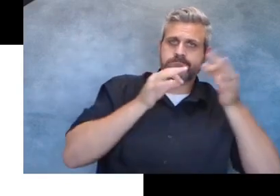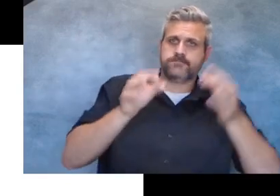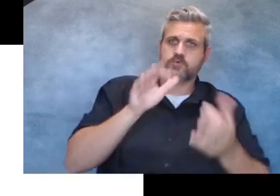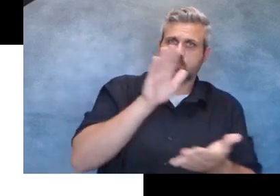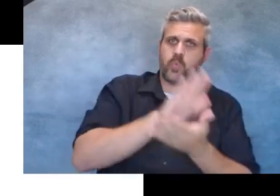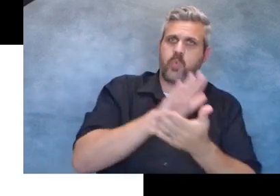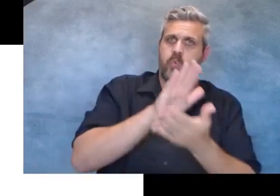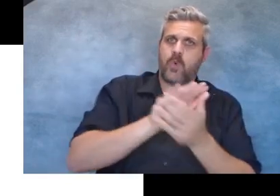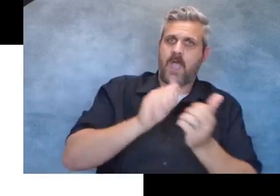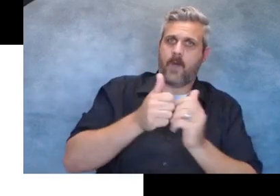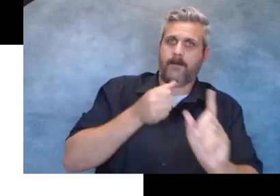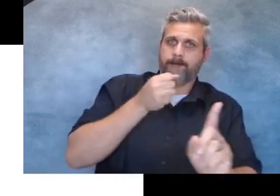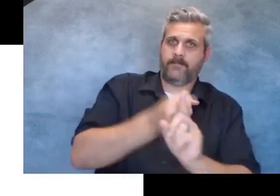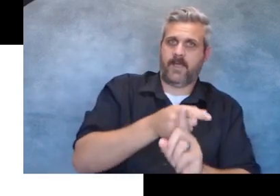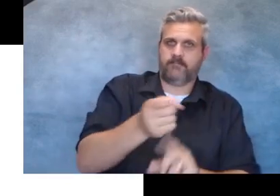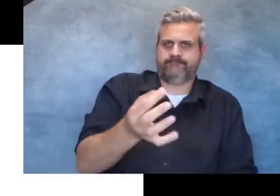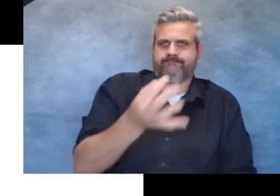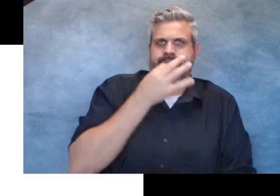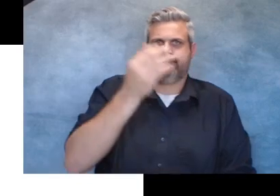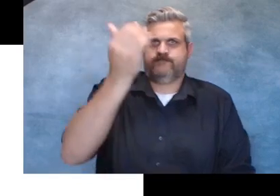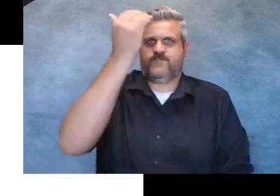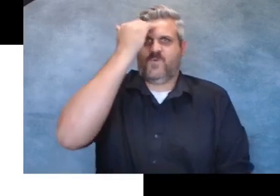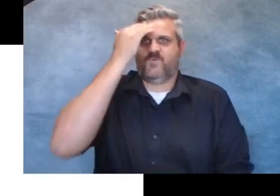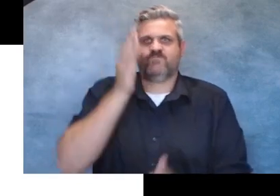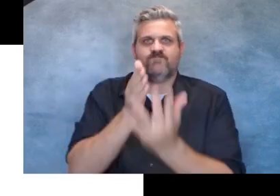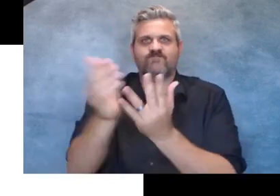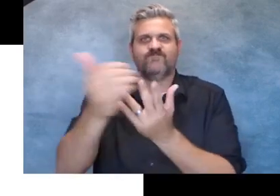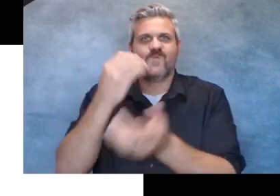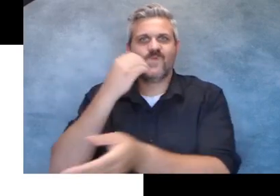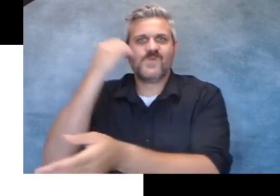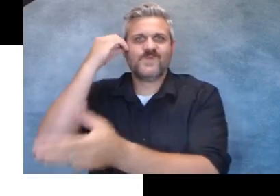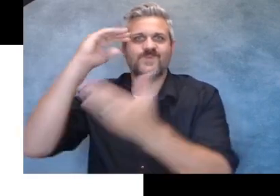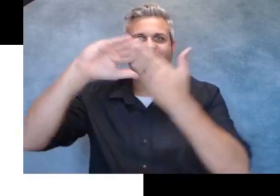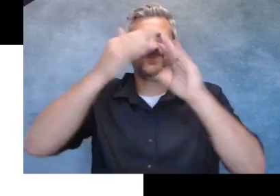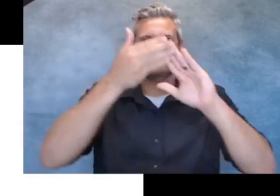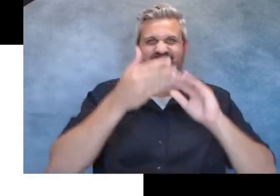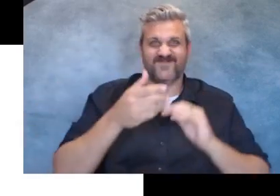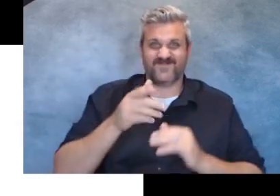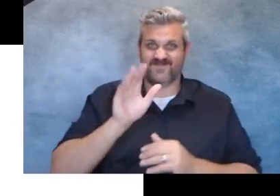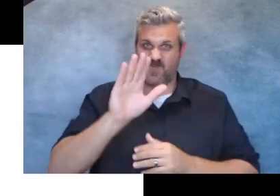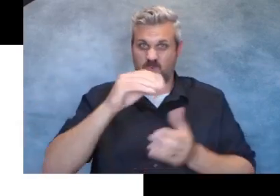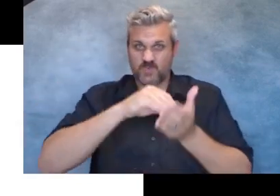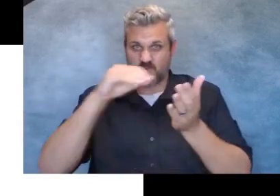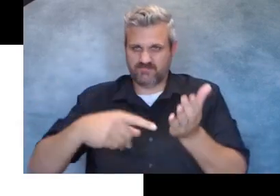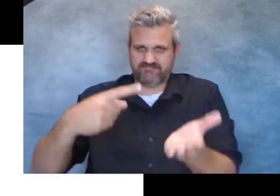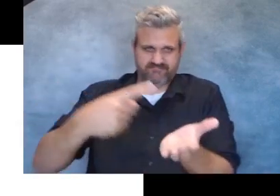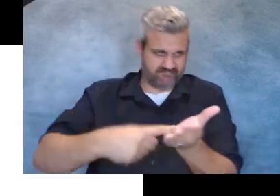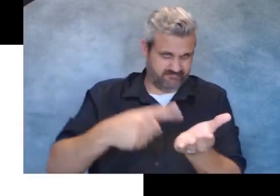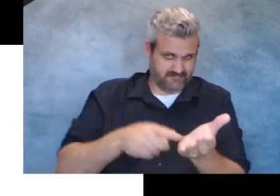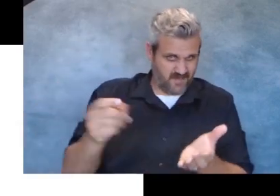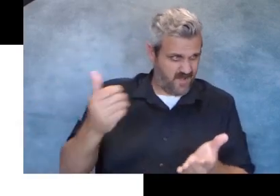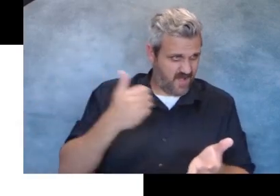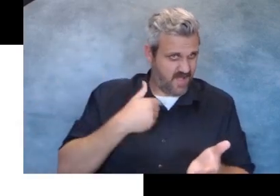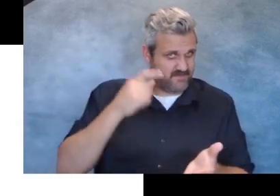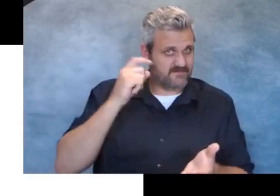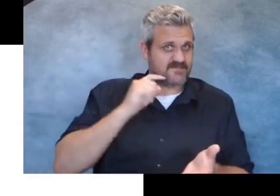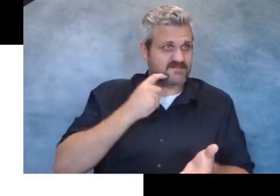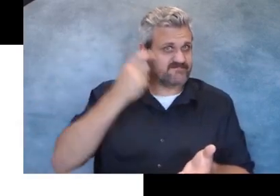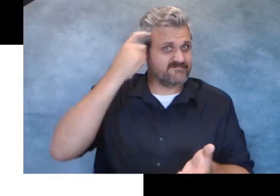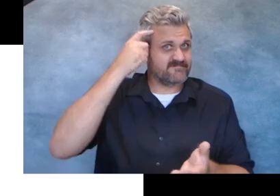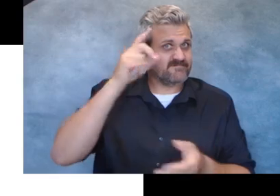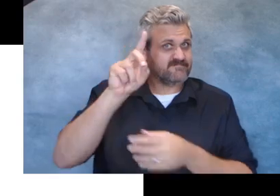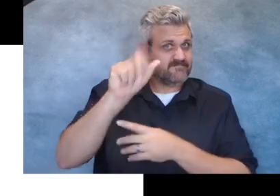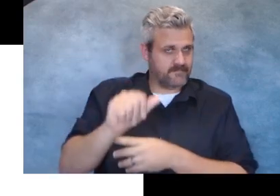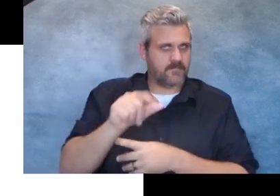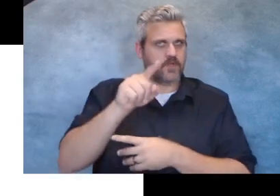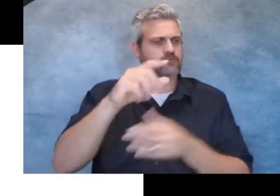the expert on how it impacts them at home and in the community. When discussing if your student has a significant cognitive disability, you